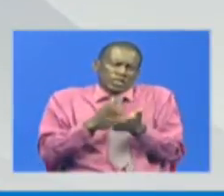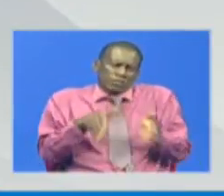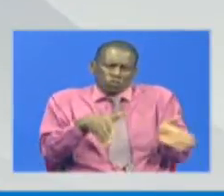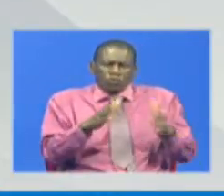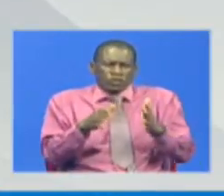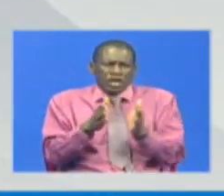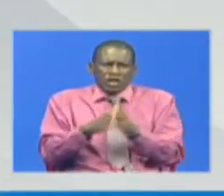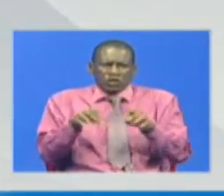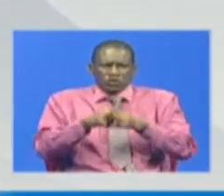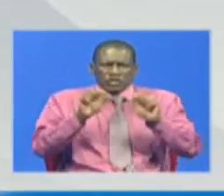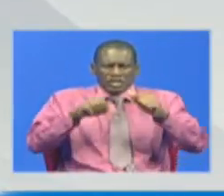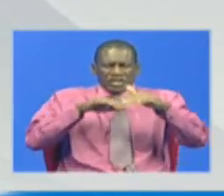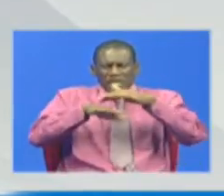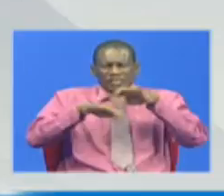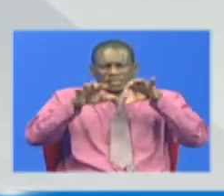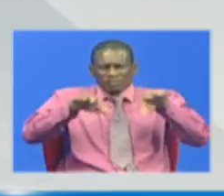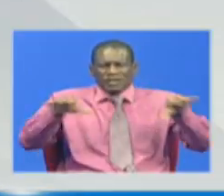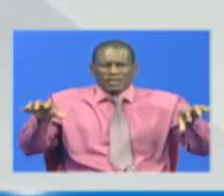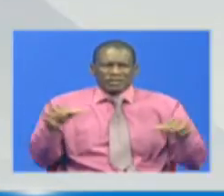you know, access to market?